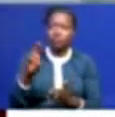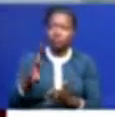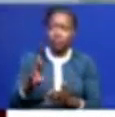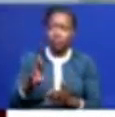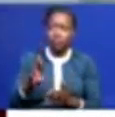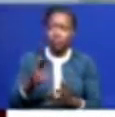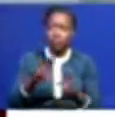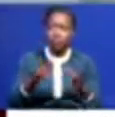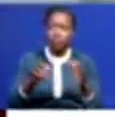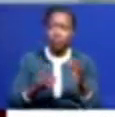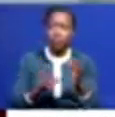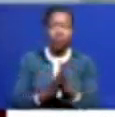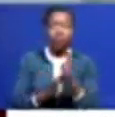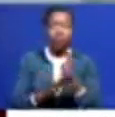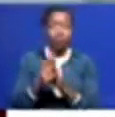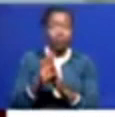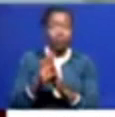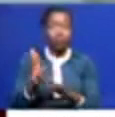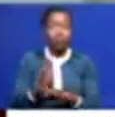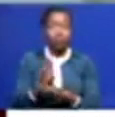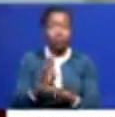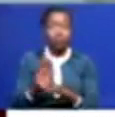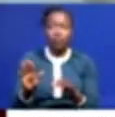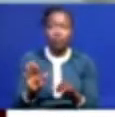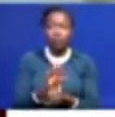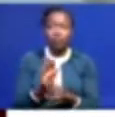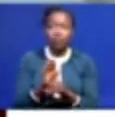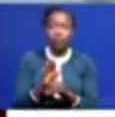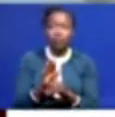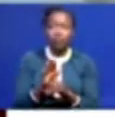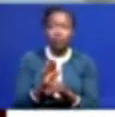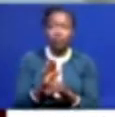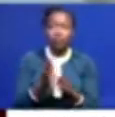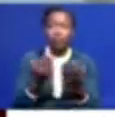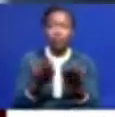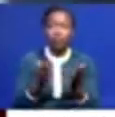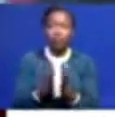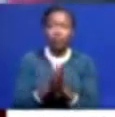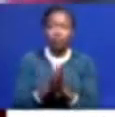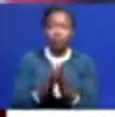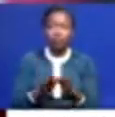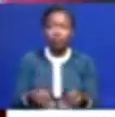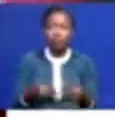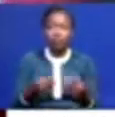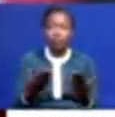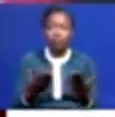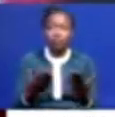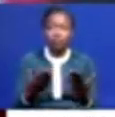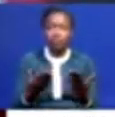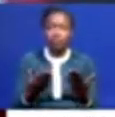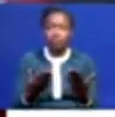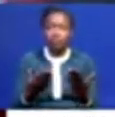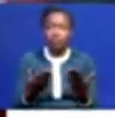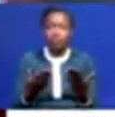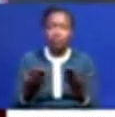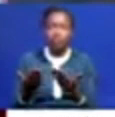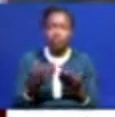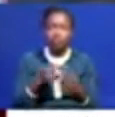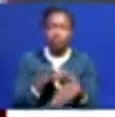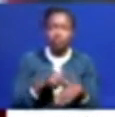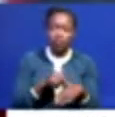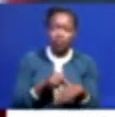development is informing the use of the most effective natural ingredients in the product offering. Beauty is really delivering a